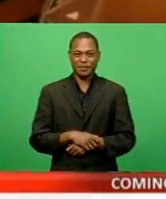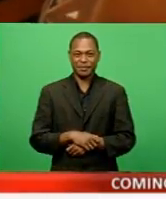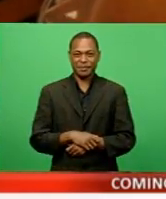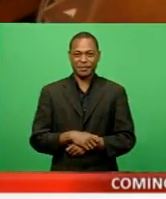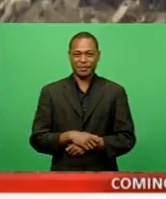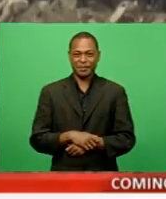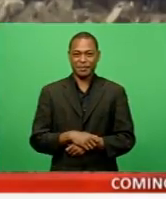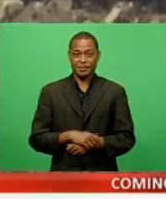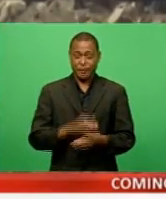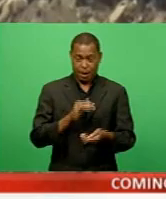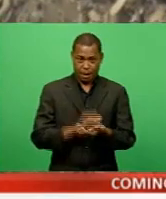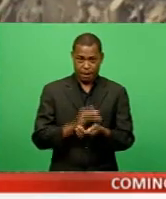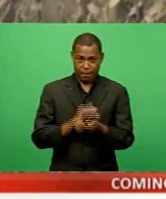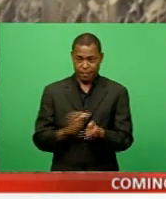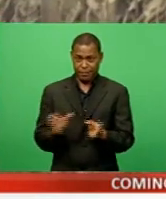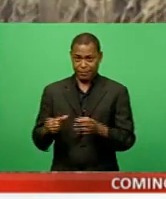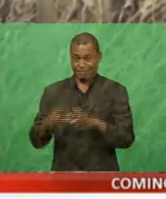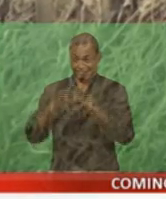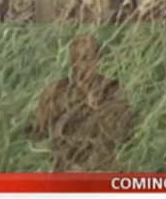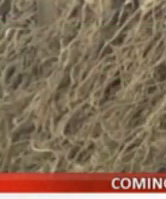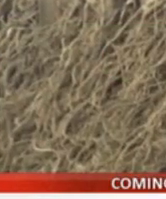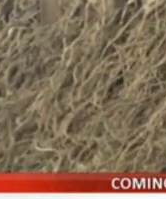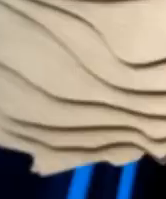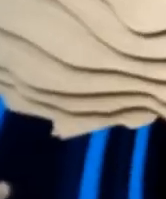And commercial Kava nursery established.